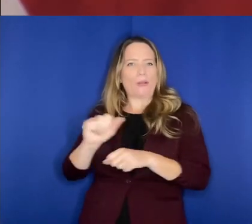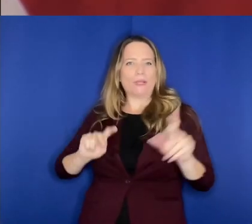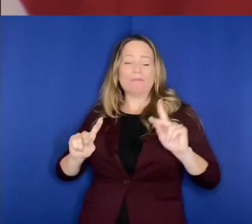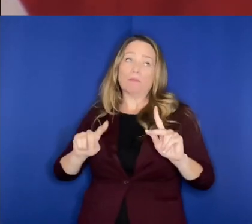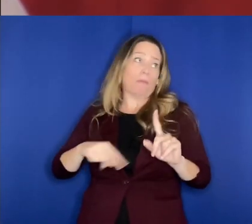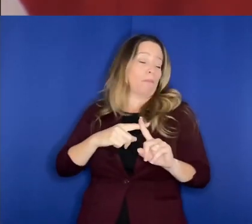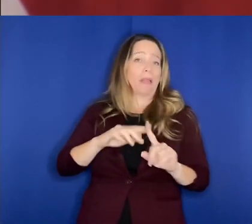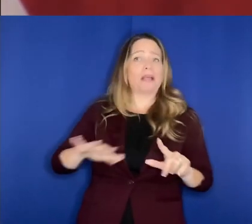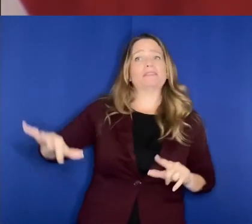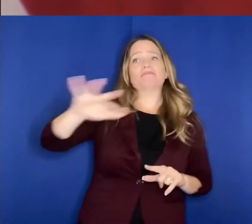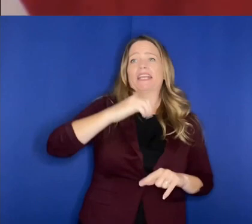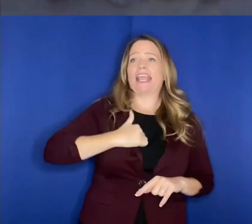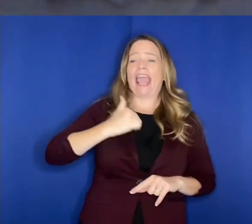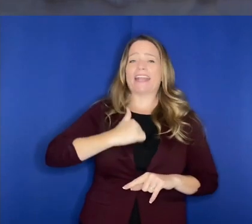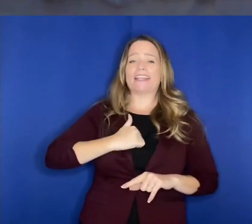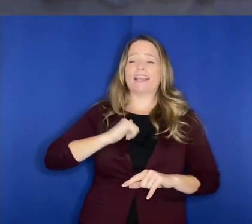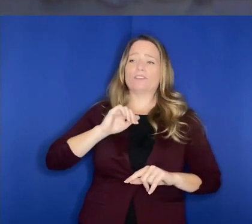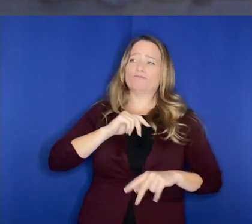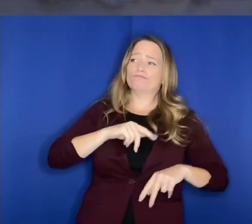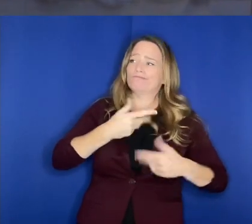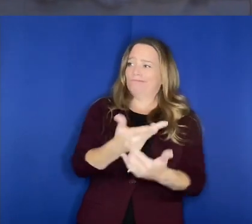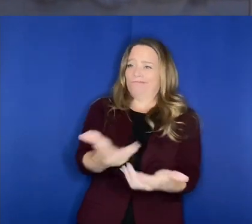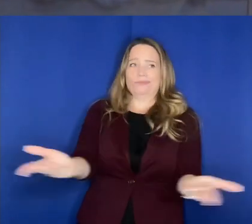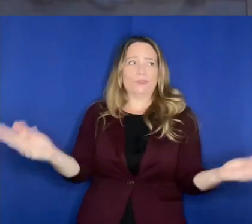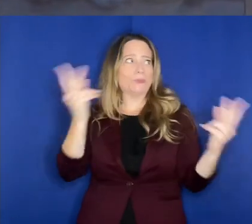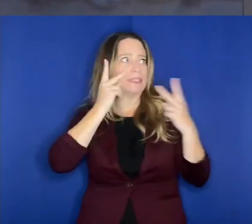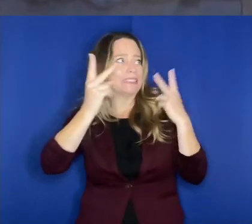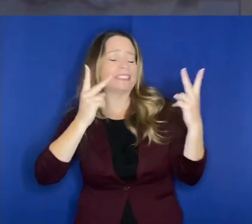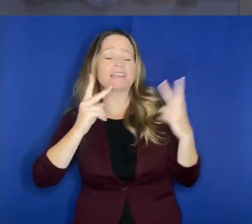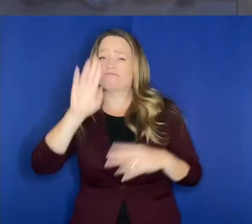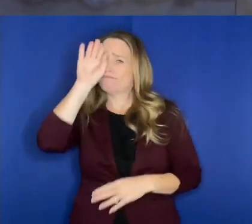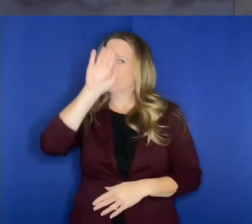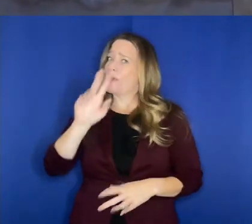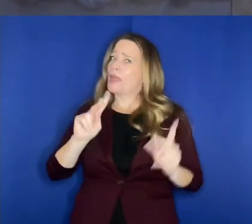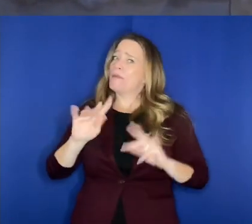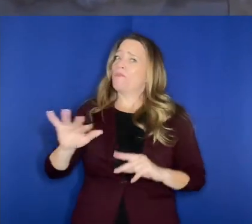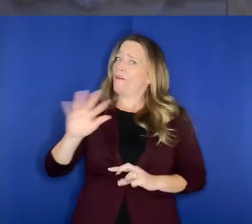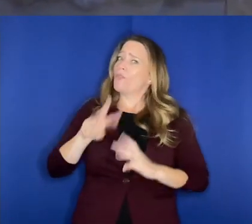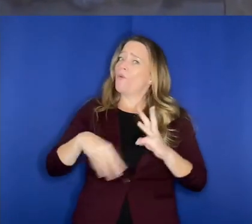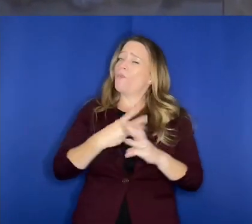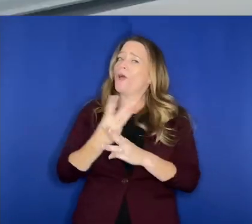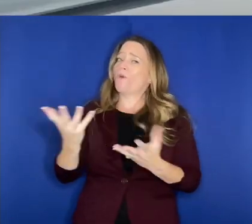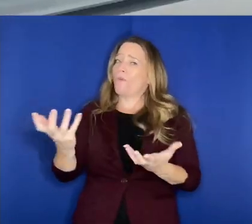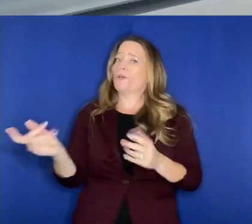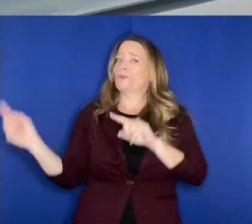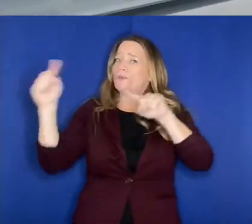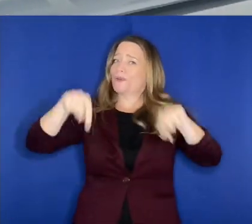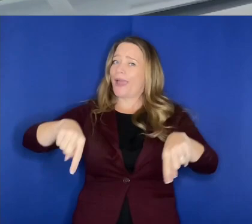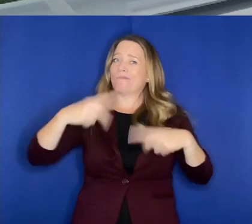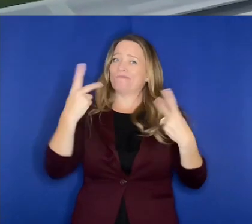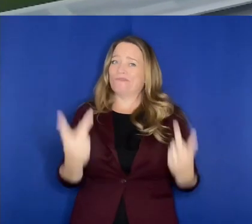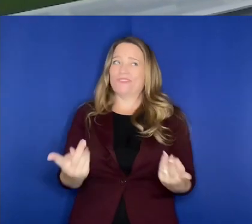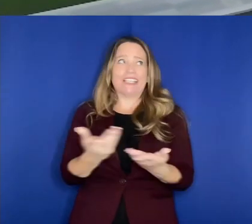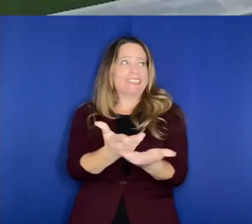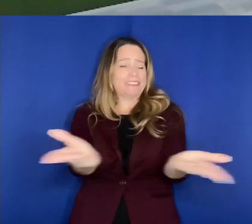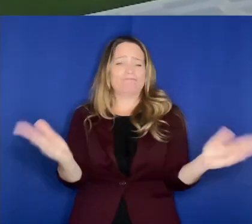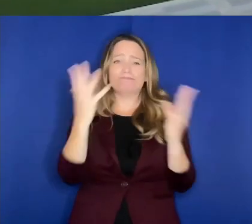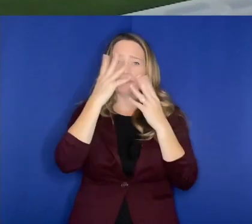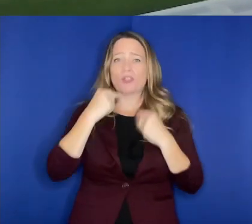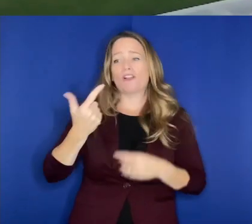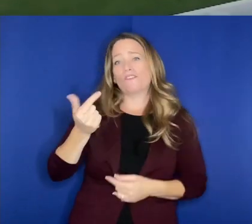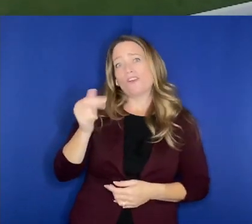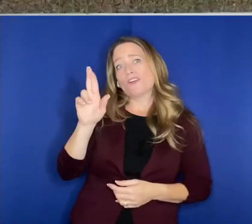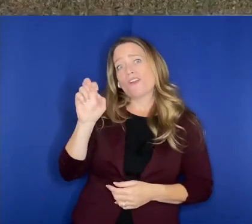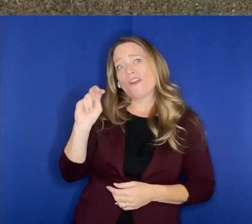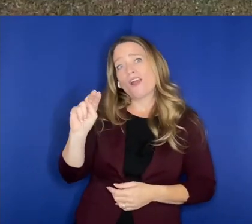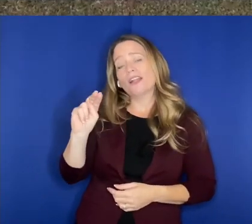this beautiful garden with all of Albertans and, in fact, Canada. I know that people from around the world are even